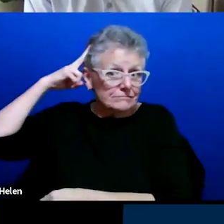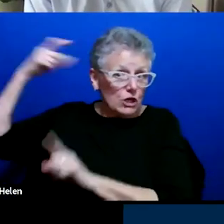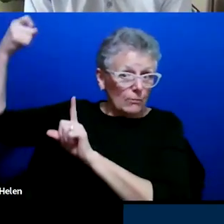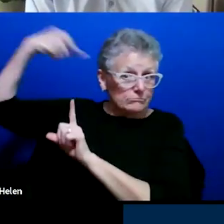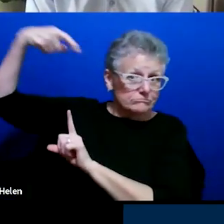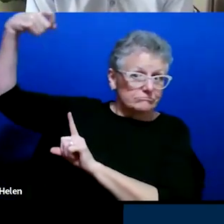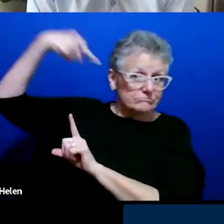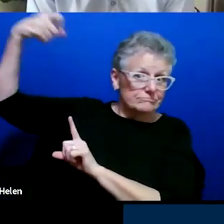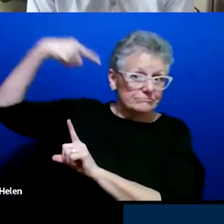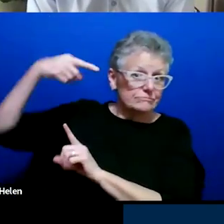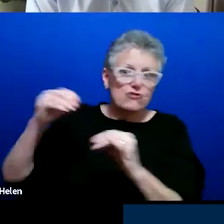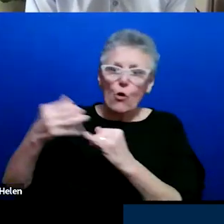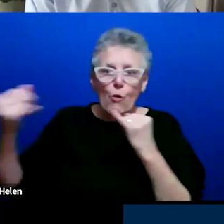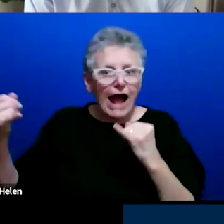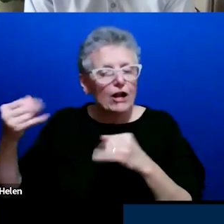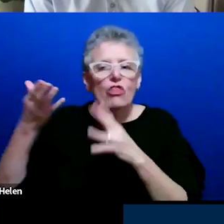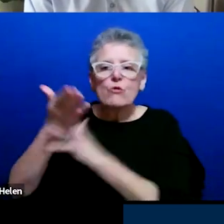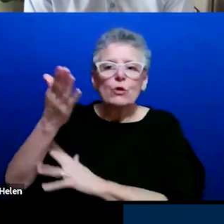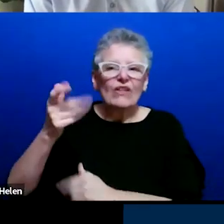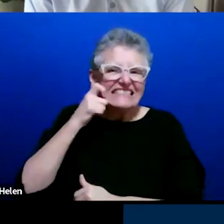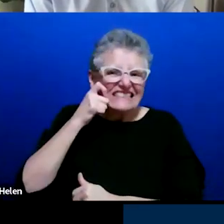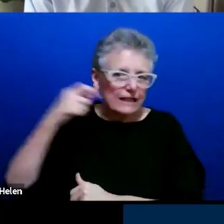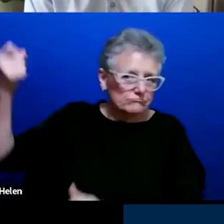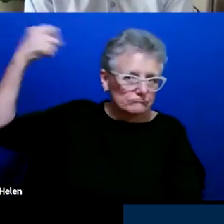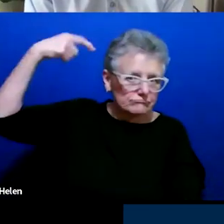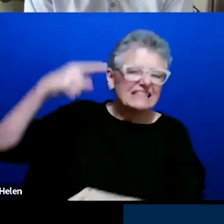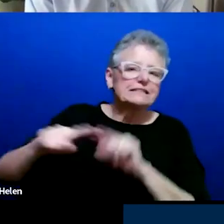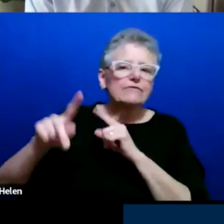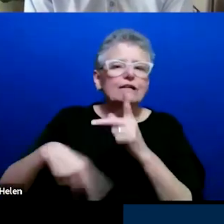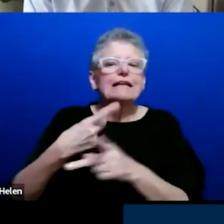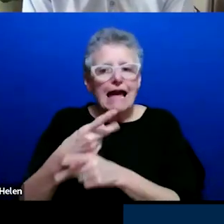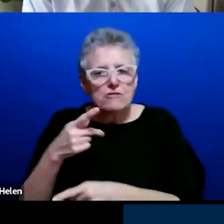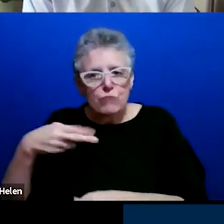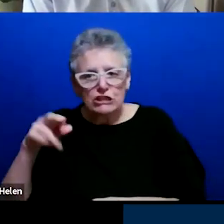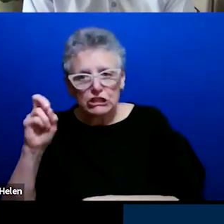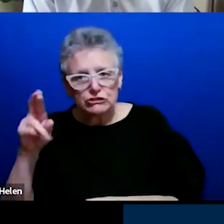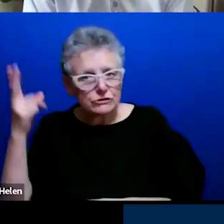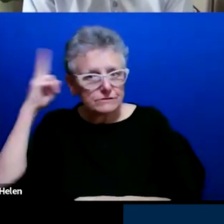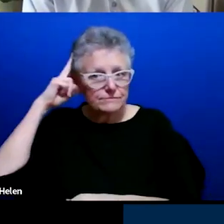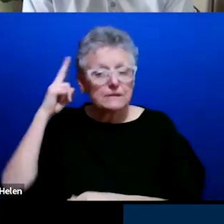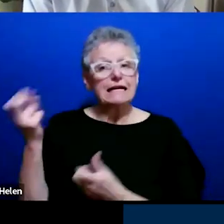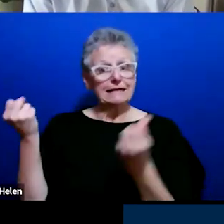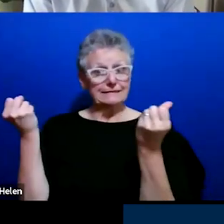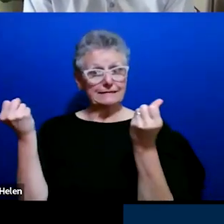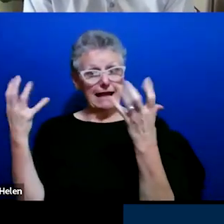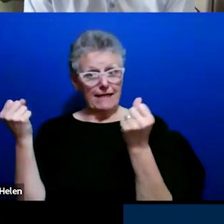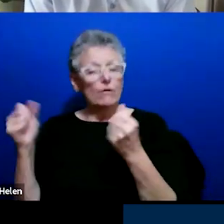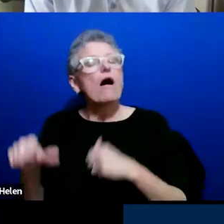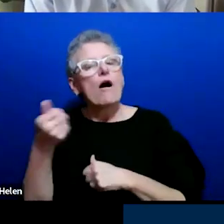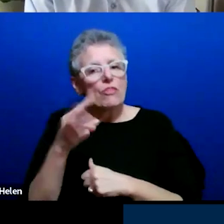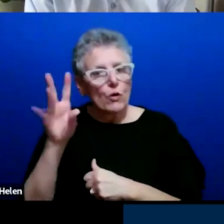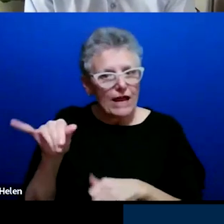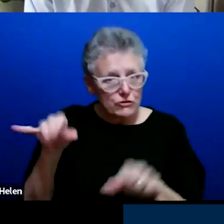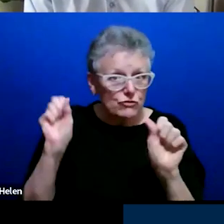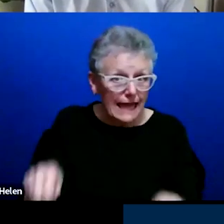wirelessly across the skin. There are a variety of different processors. Sign language is another way that